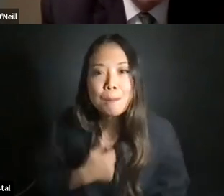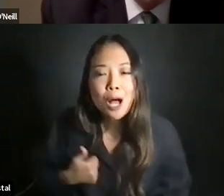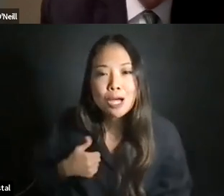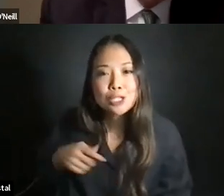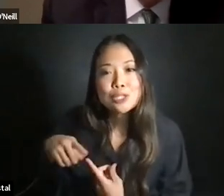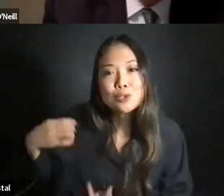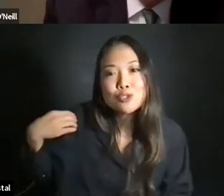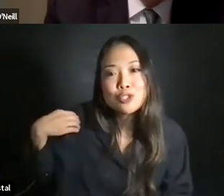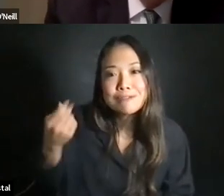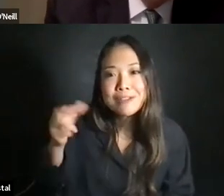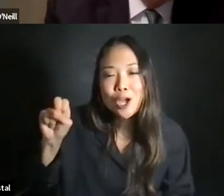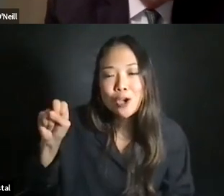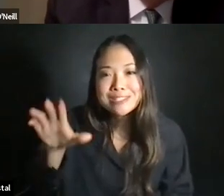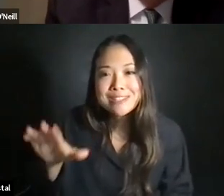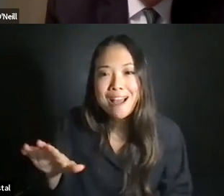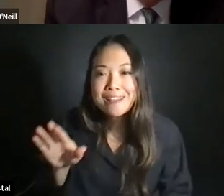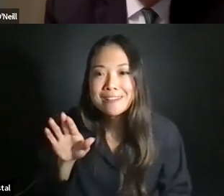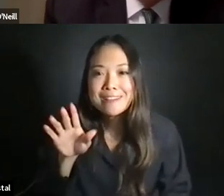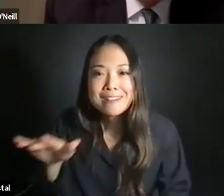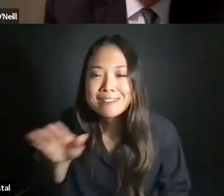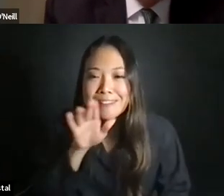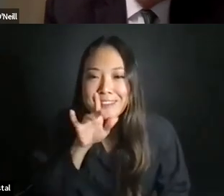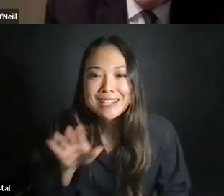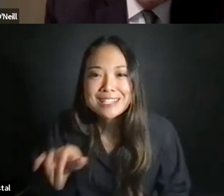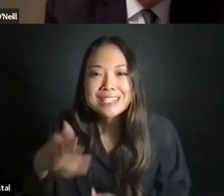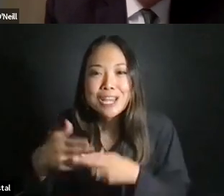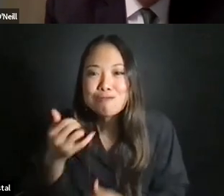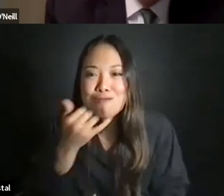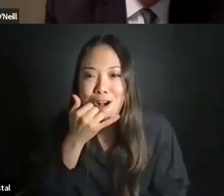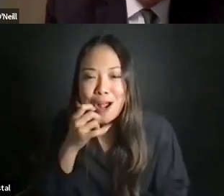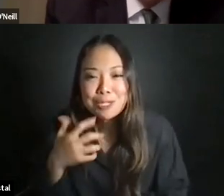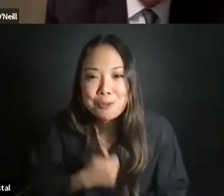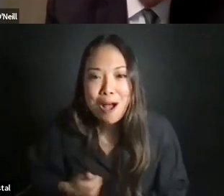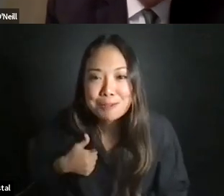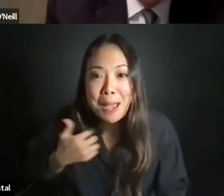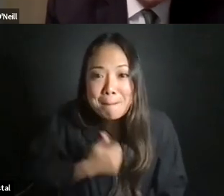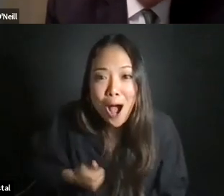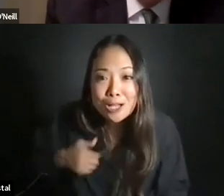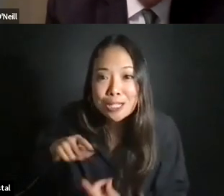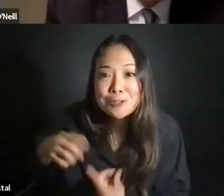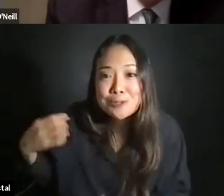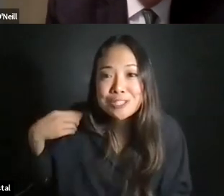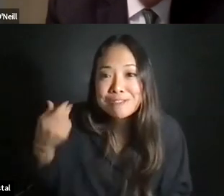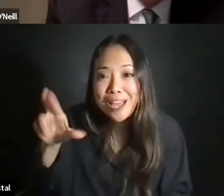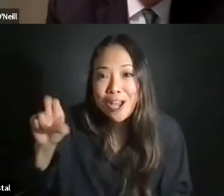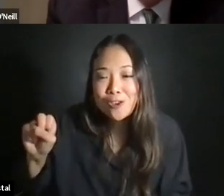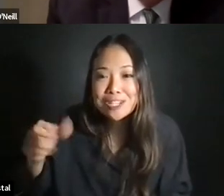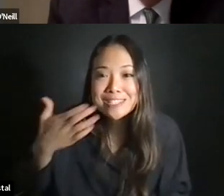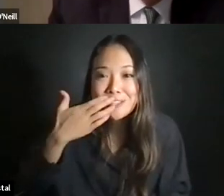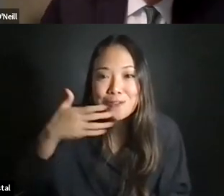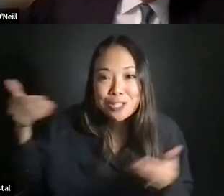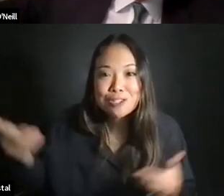earlier uh during my comments i realized mistake so my apologies to chief harrison thank you for that excellent introduction of the school